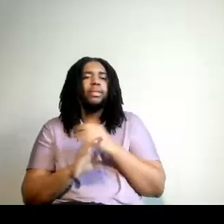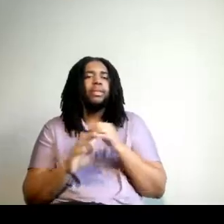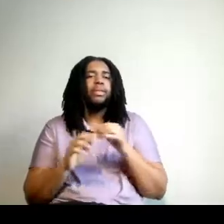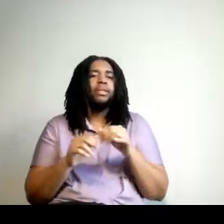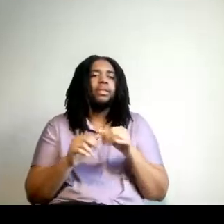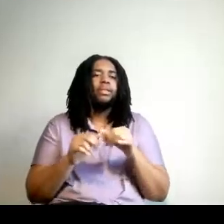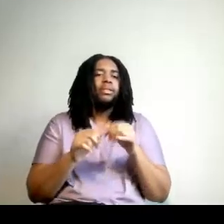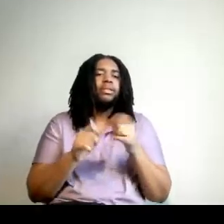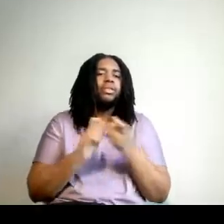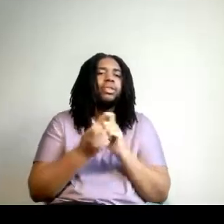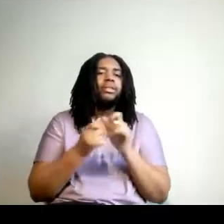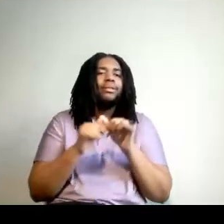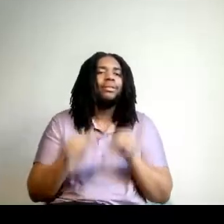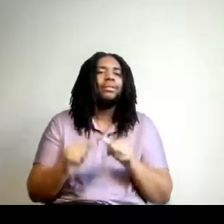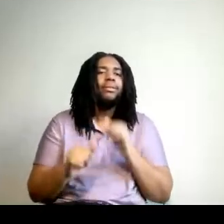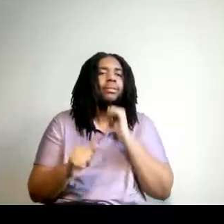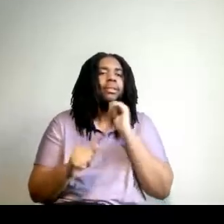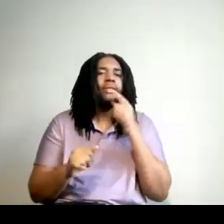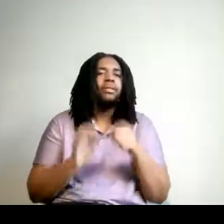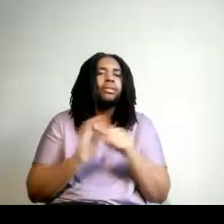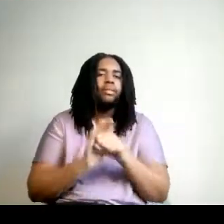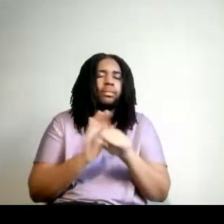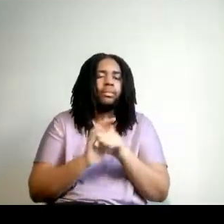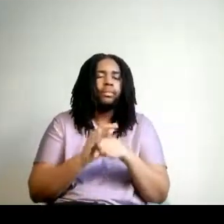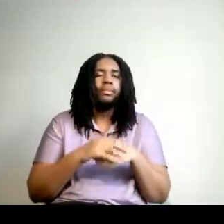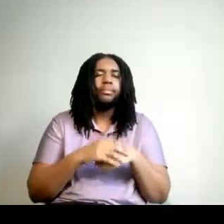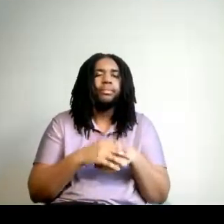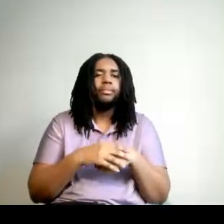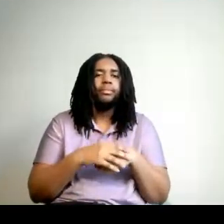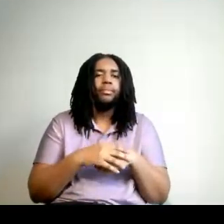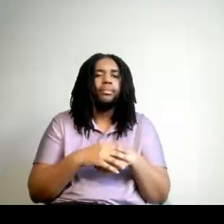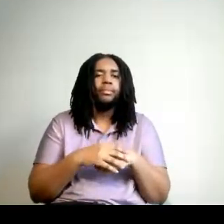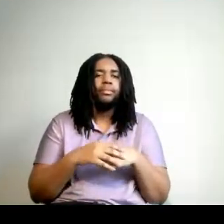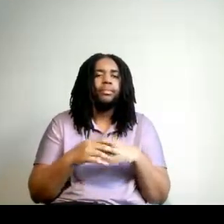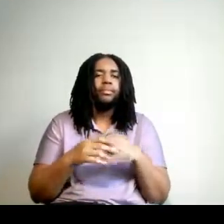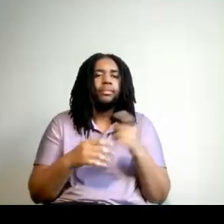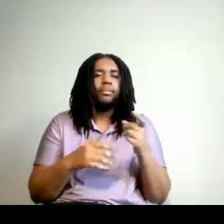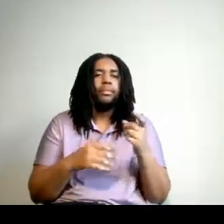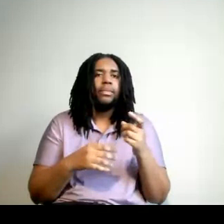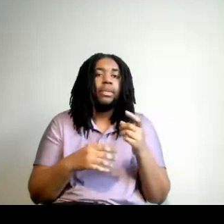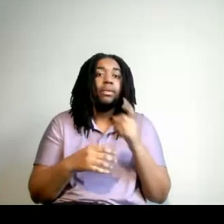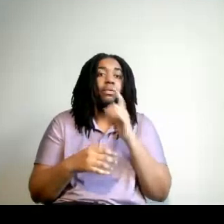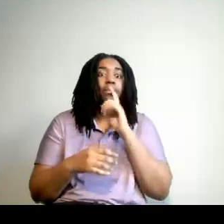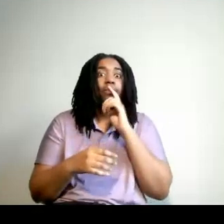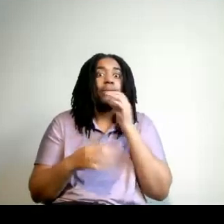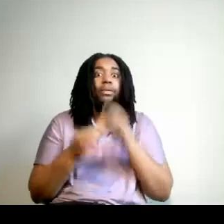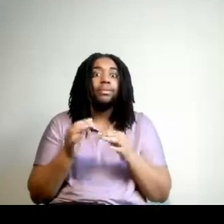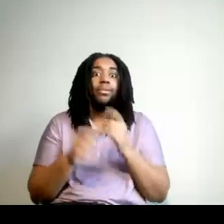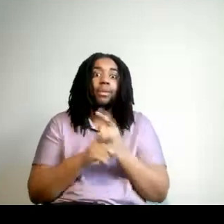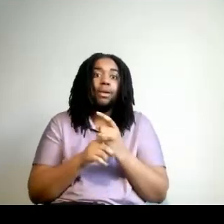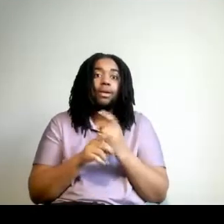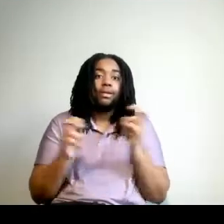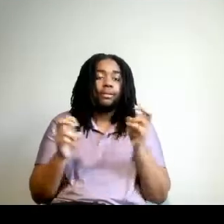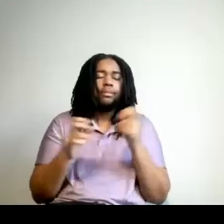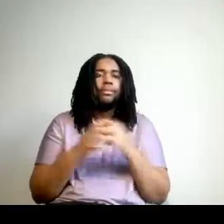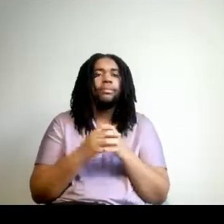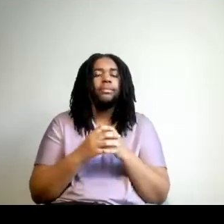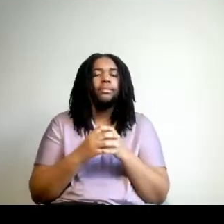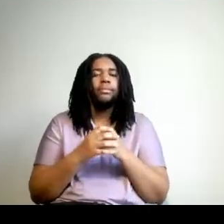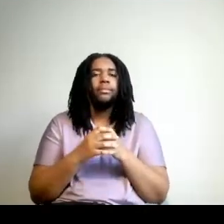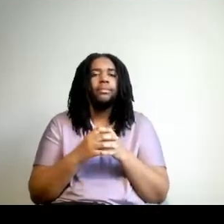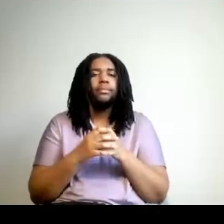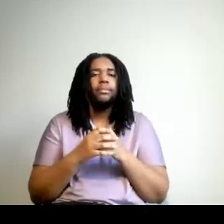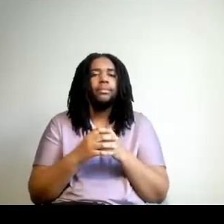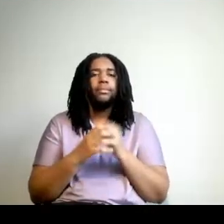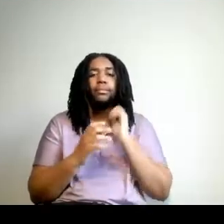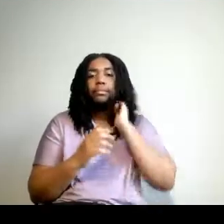symptom. So if we go to the next slide, this is super simple, right? So obviously by looking at the